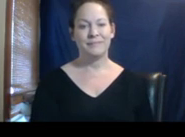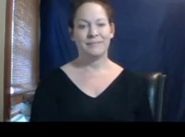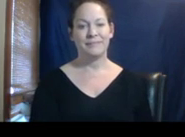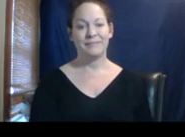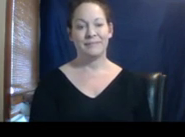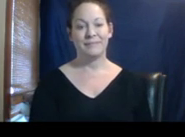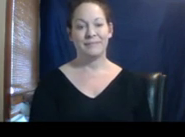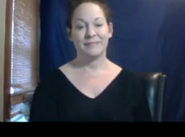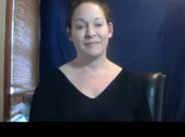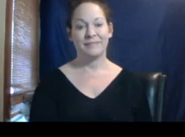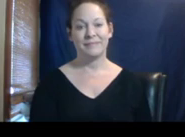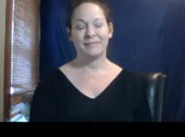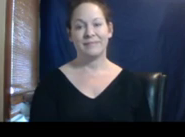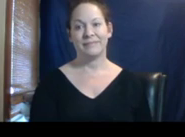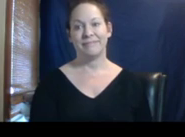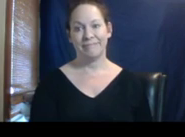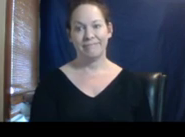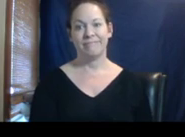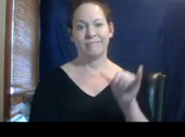in proper form, it would look like that.